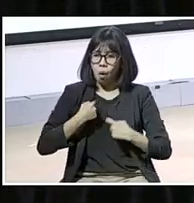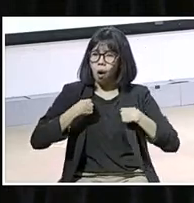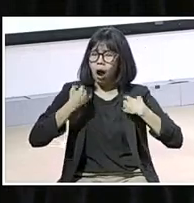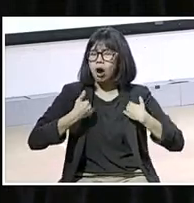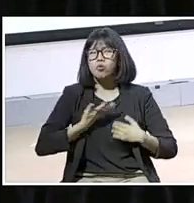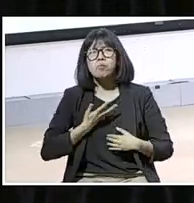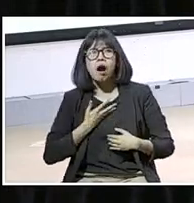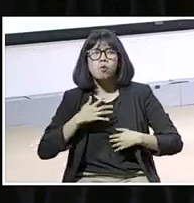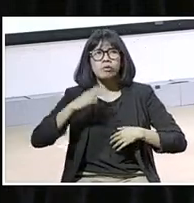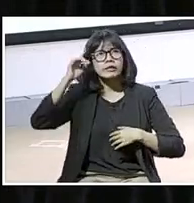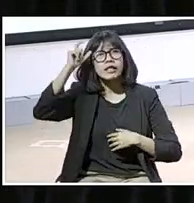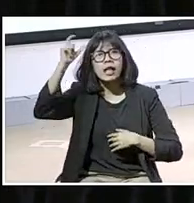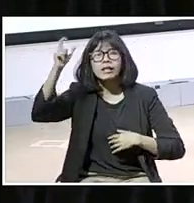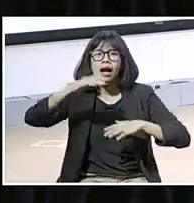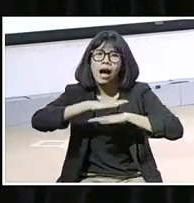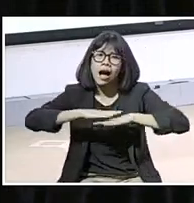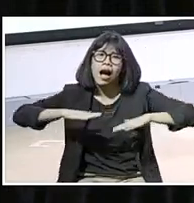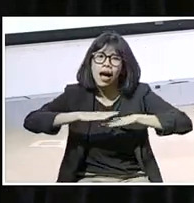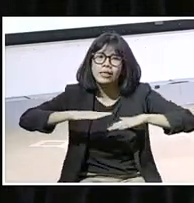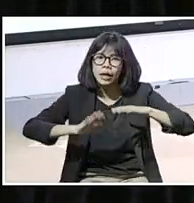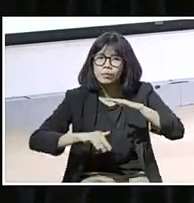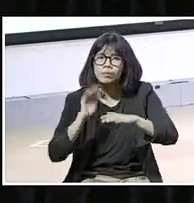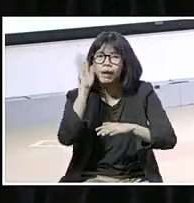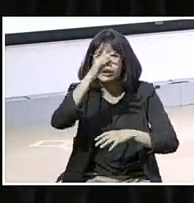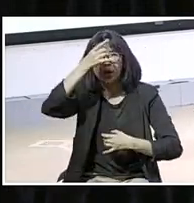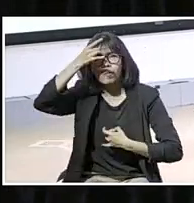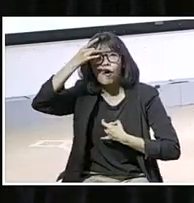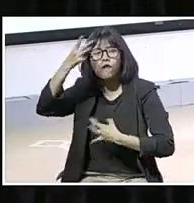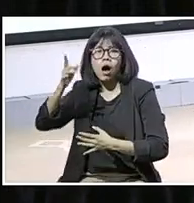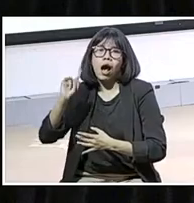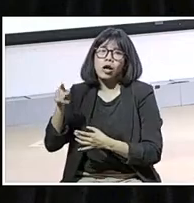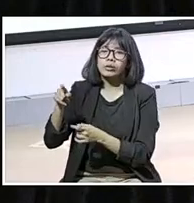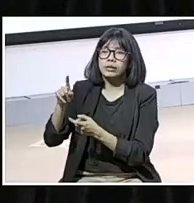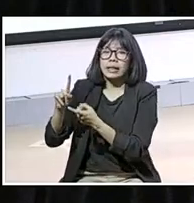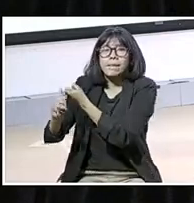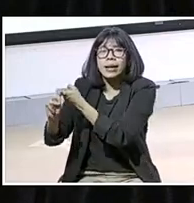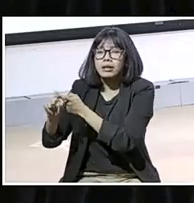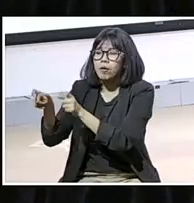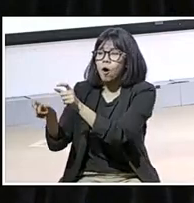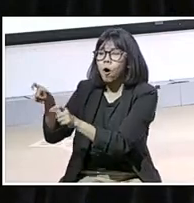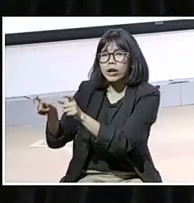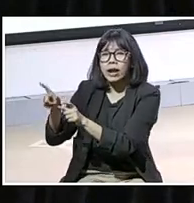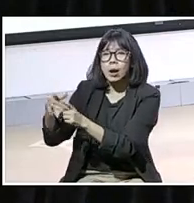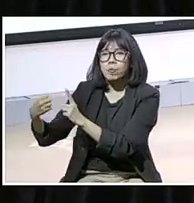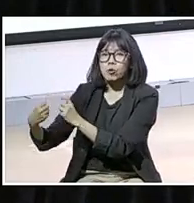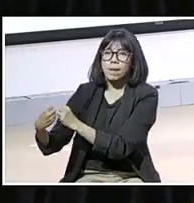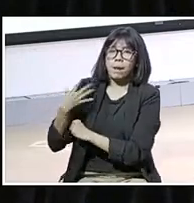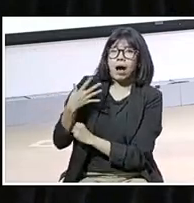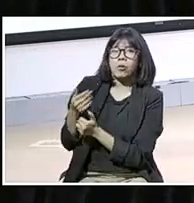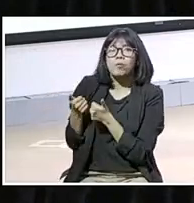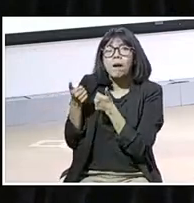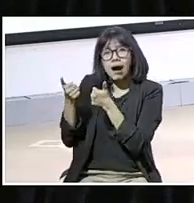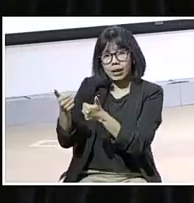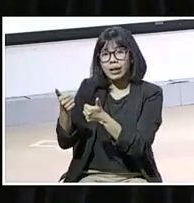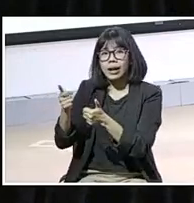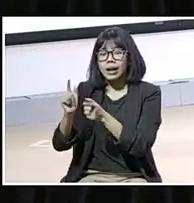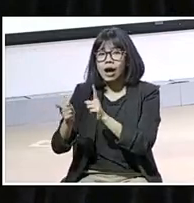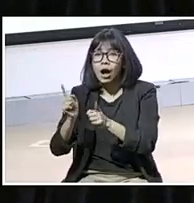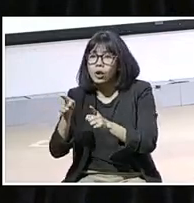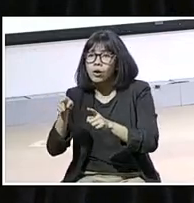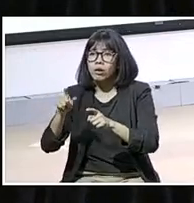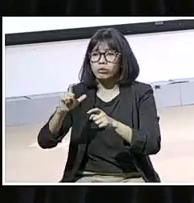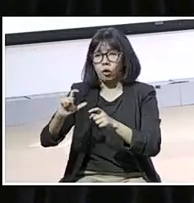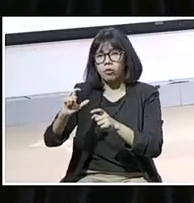basketball players. In order to hone my skills, I went around guys that I was better than, because that's not going to help me. When I got out of